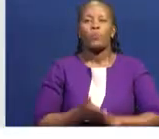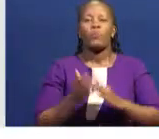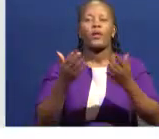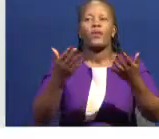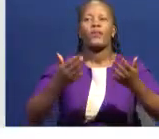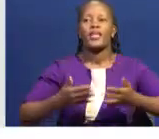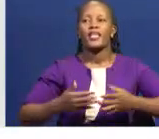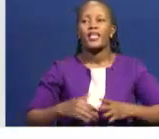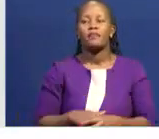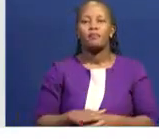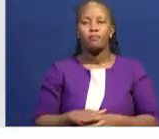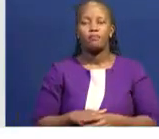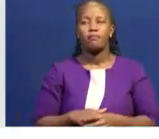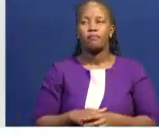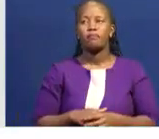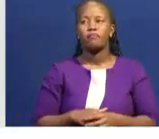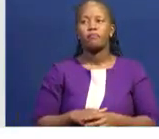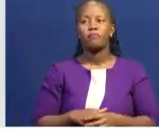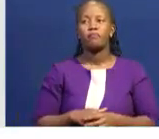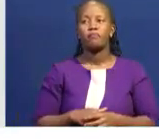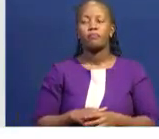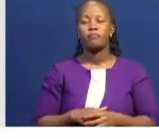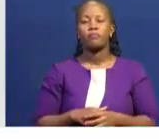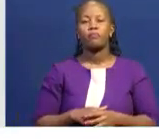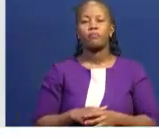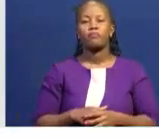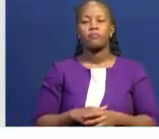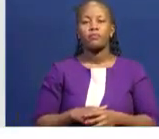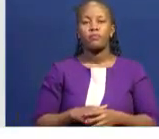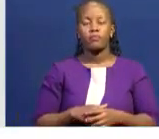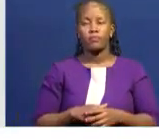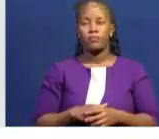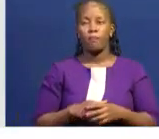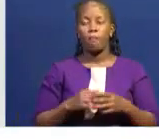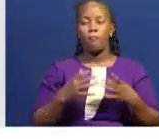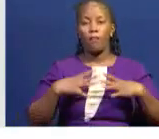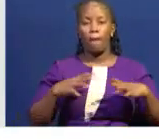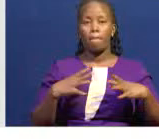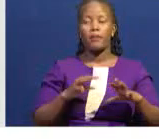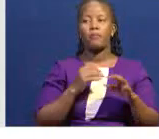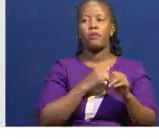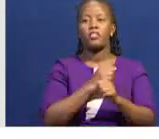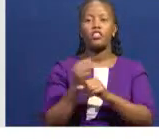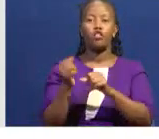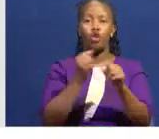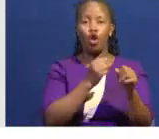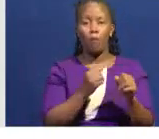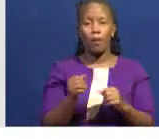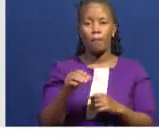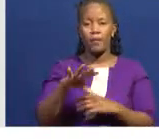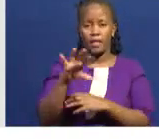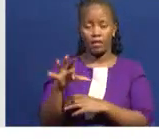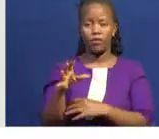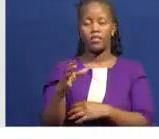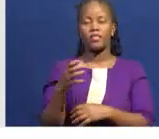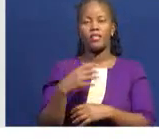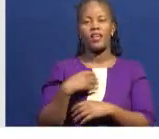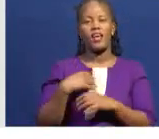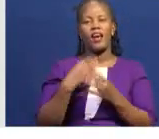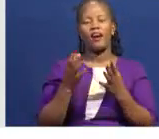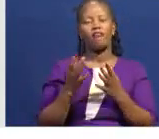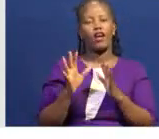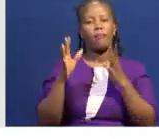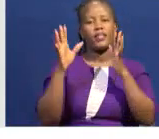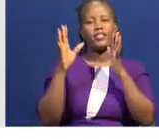Welcome back. Traders in Pala Market in Karachuonyo Constituency, Homa Bay County, have welcomed the last mile